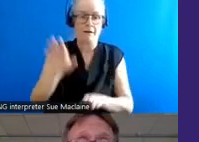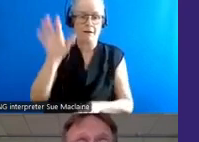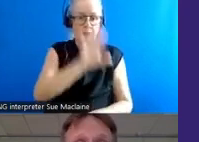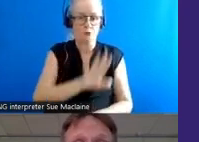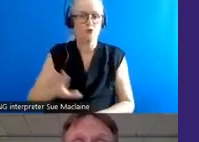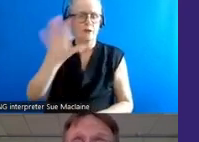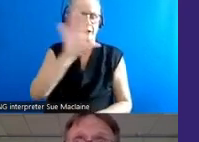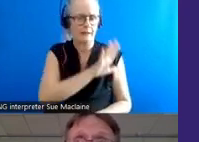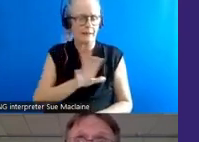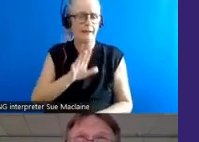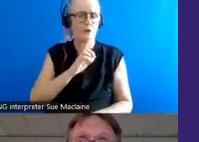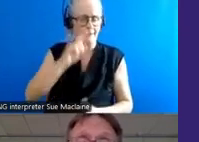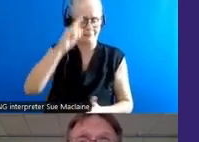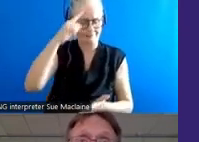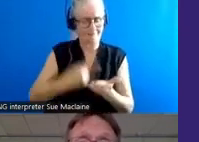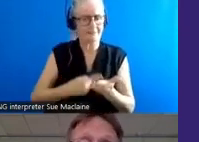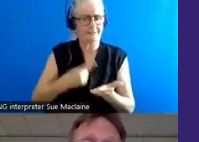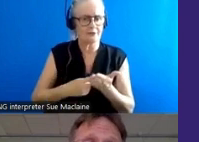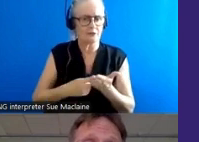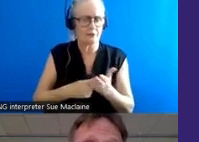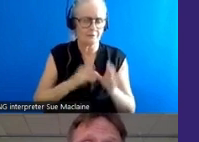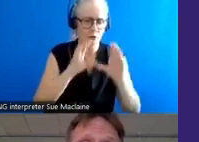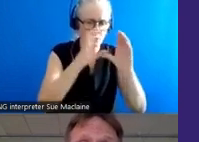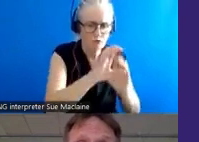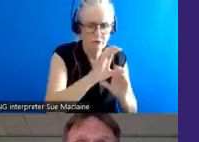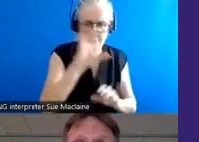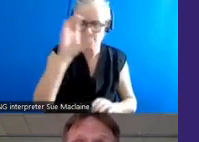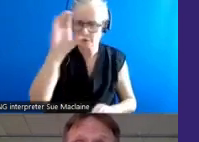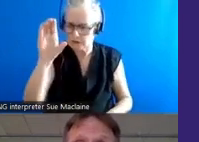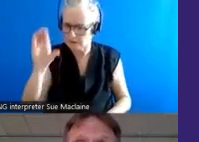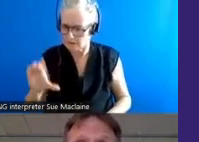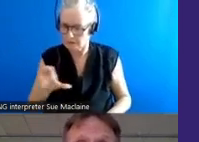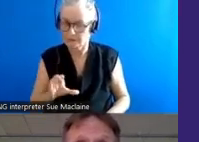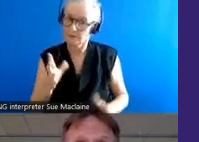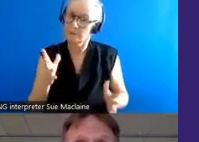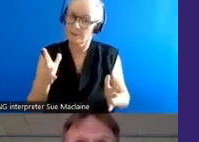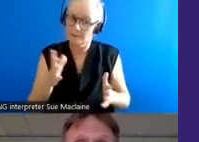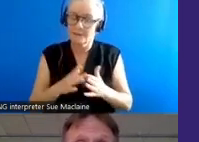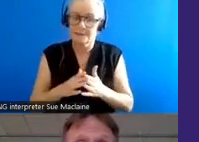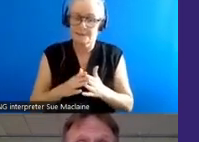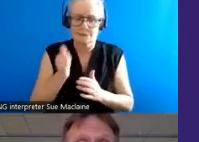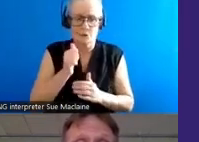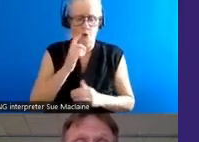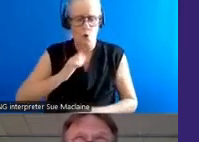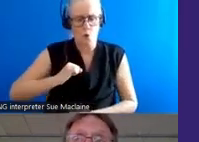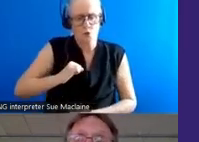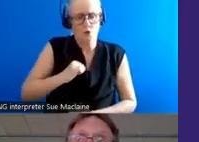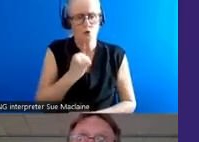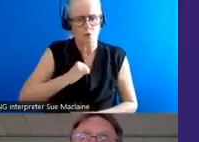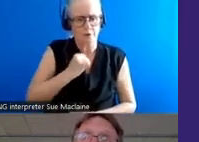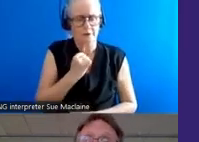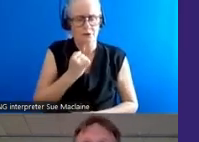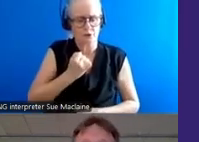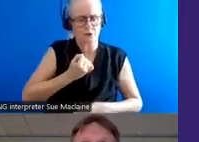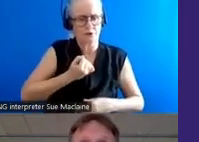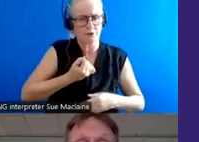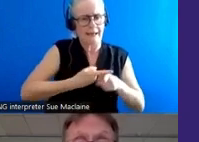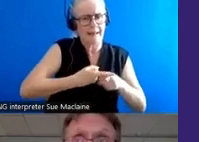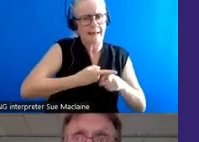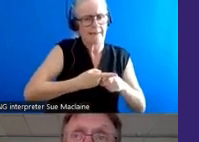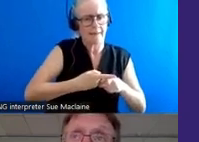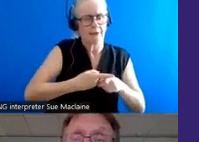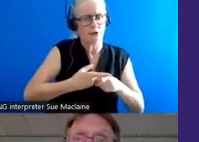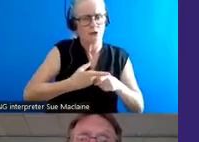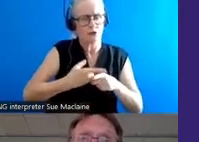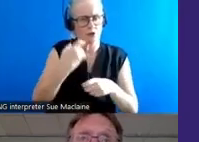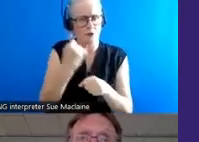we've seen in Scotland, conflict between the UK government and the Scottish government in Holyrood. But we've also seen that within